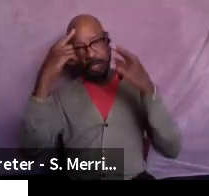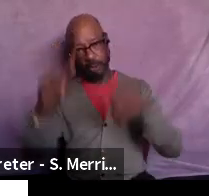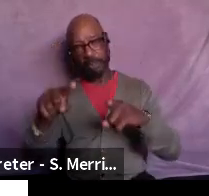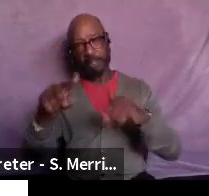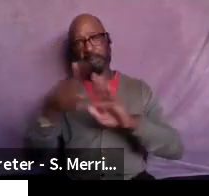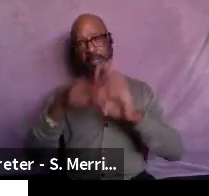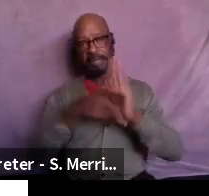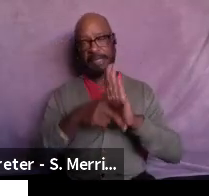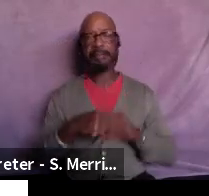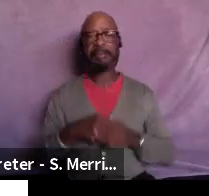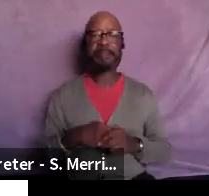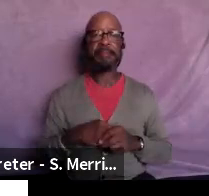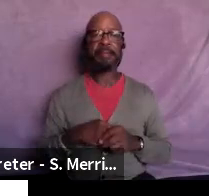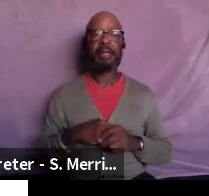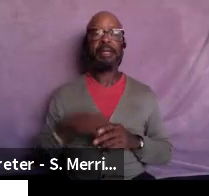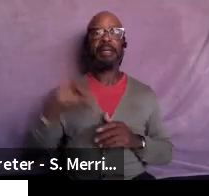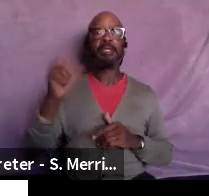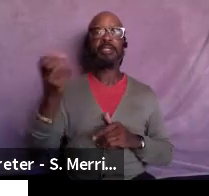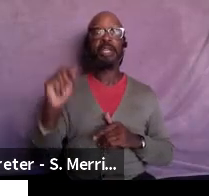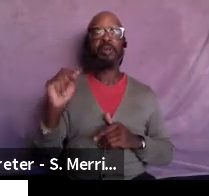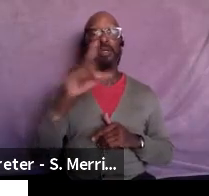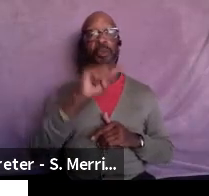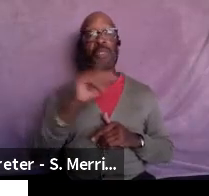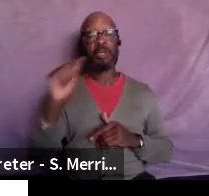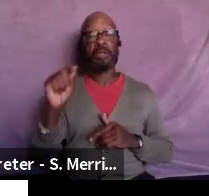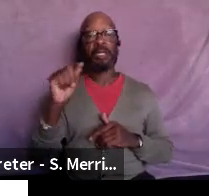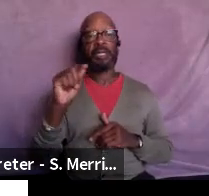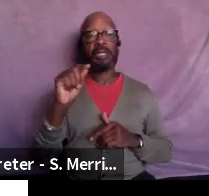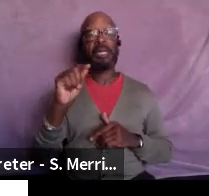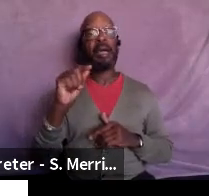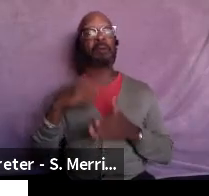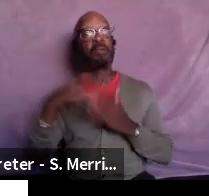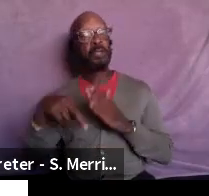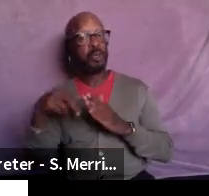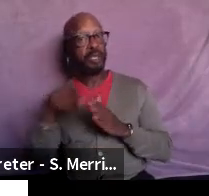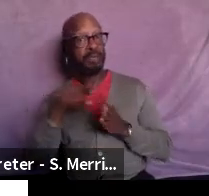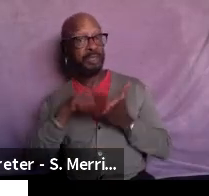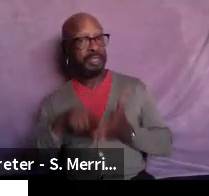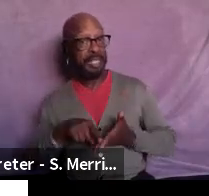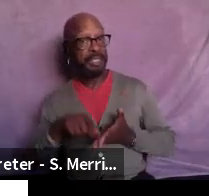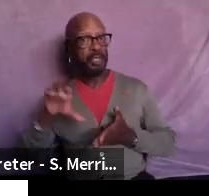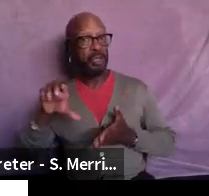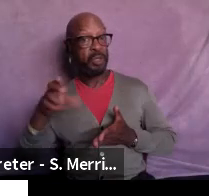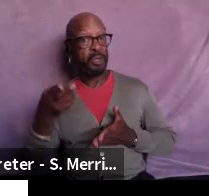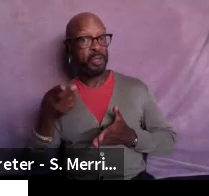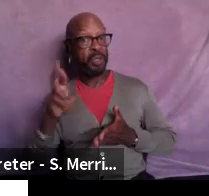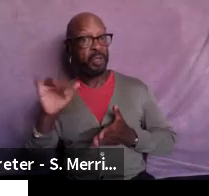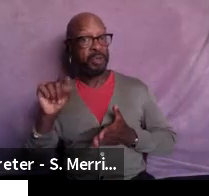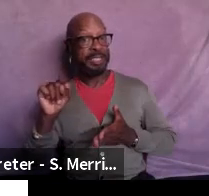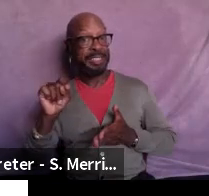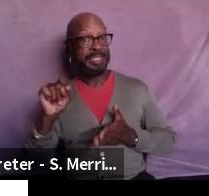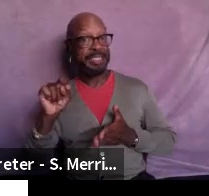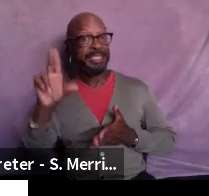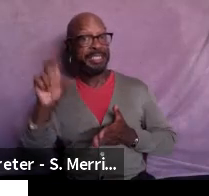In January 2020, as a result of the investigation, Christus and OCR entered into a